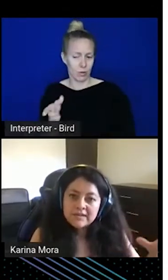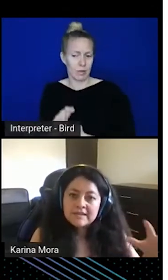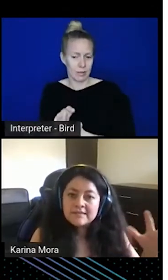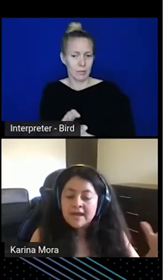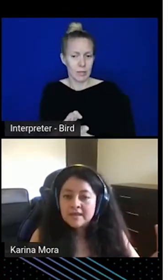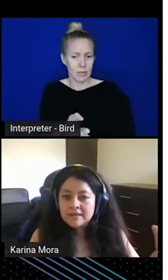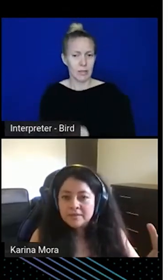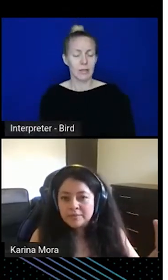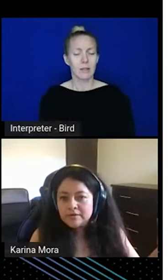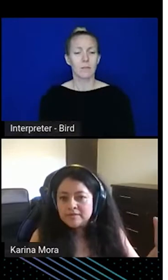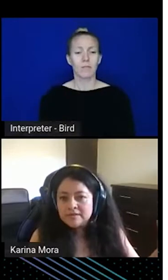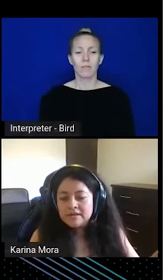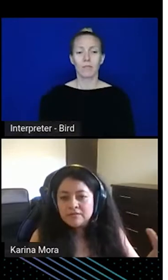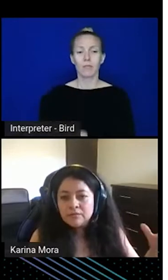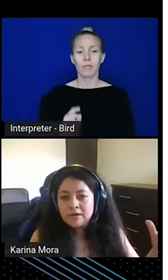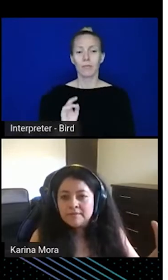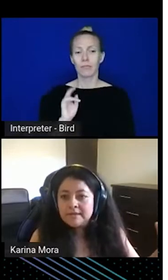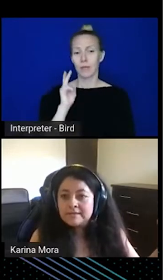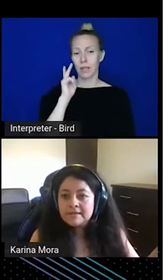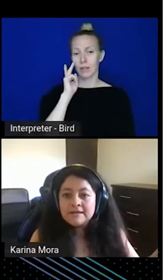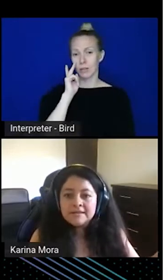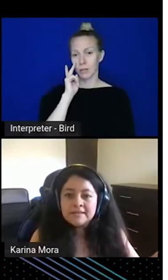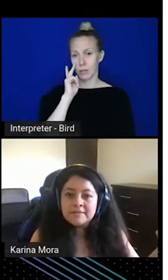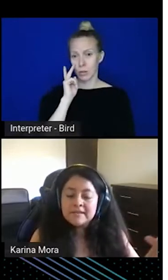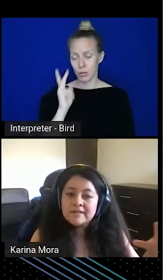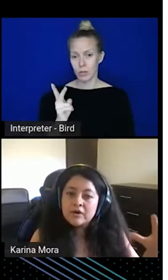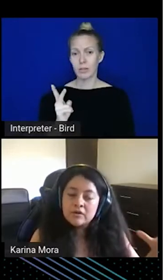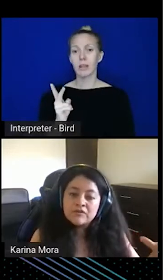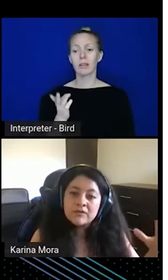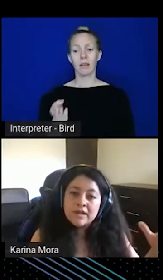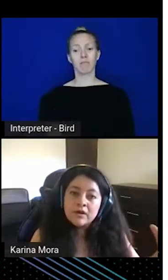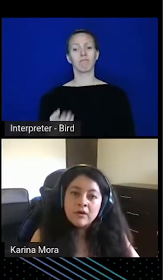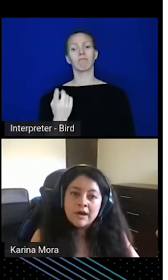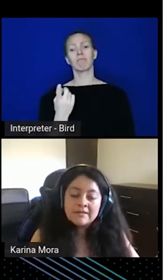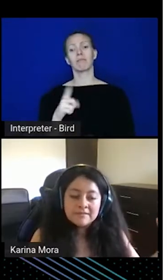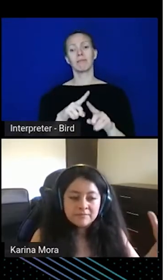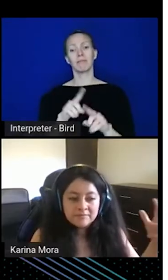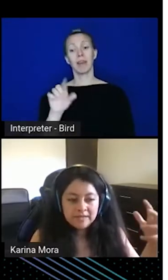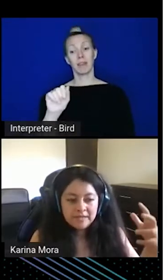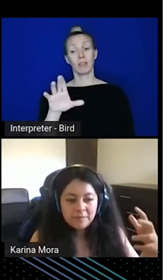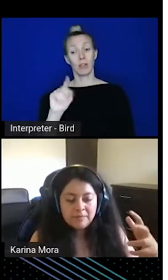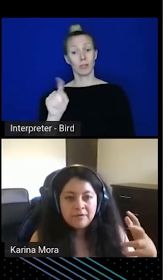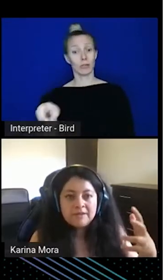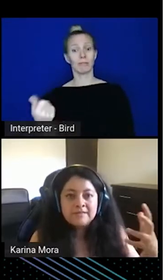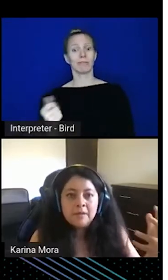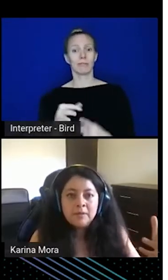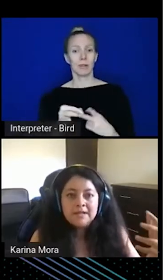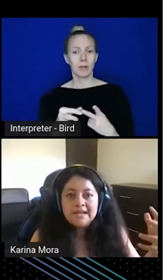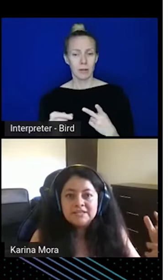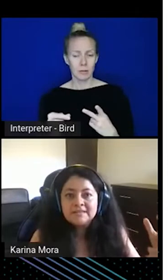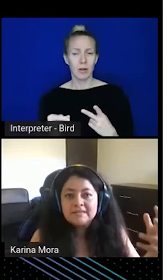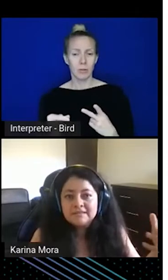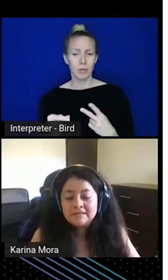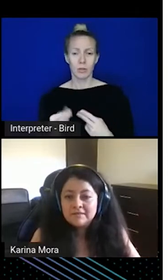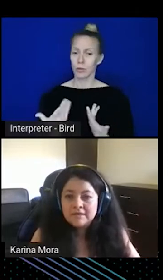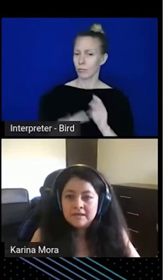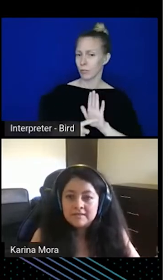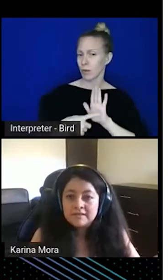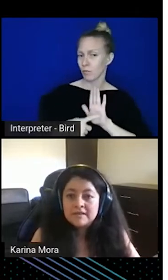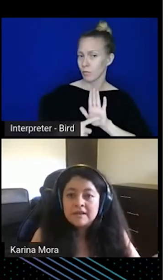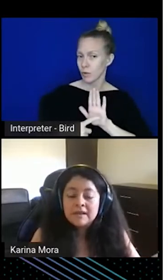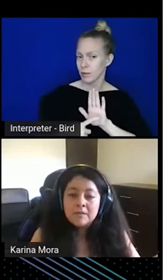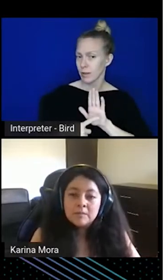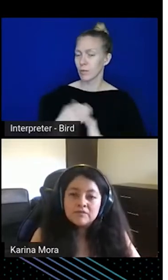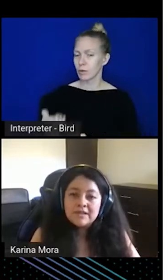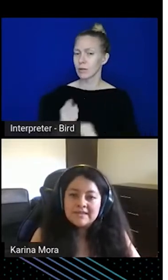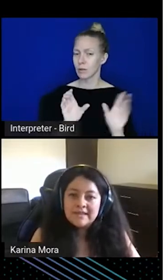And using a sidecar proxy, that is one of the alternatives that the Consul allow us. For example, caches the certificates